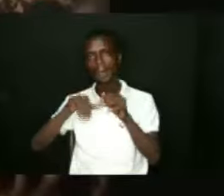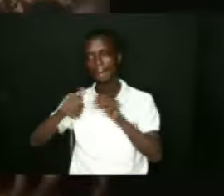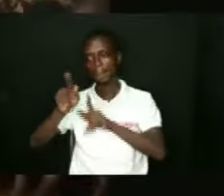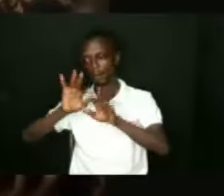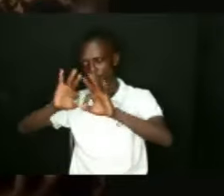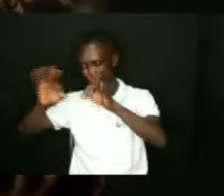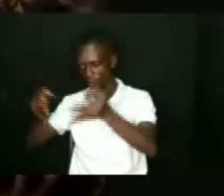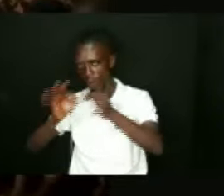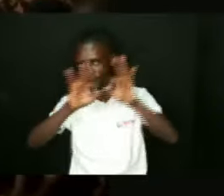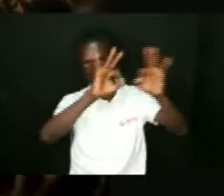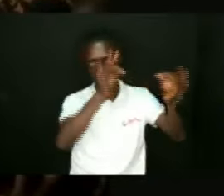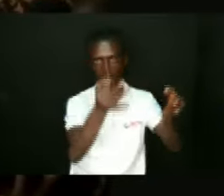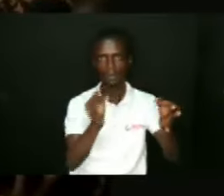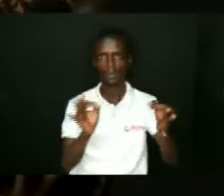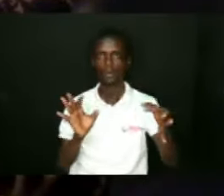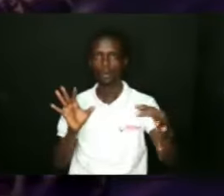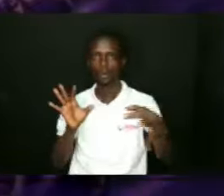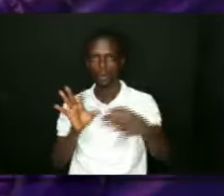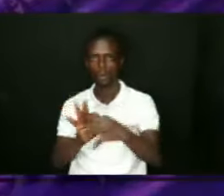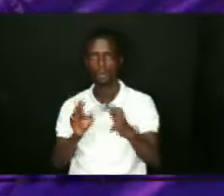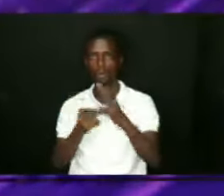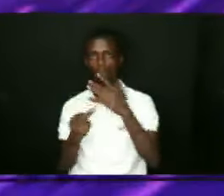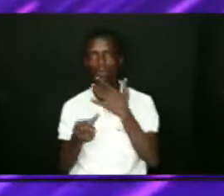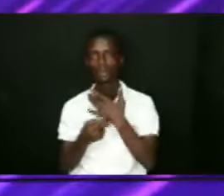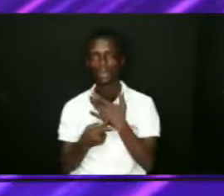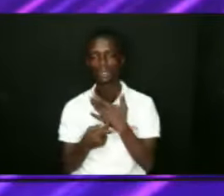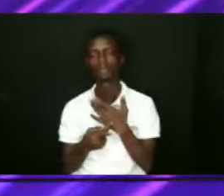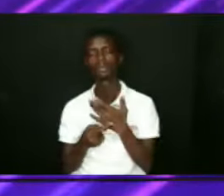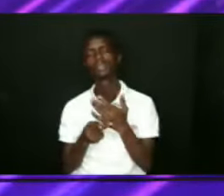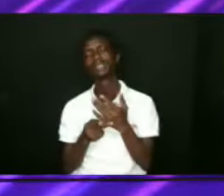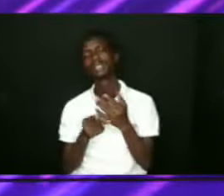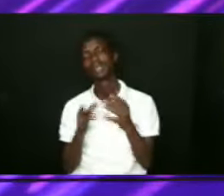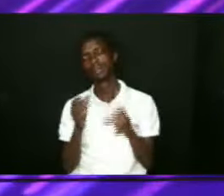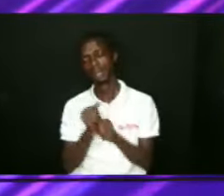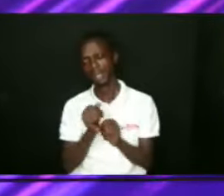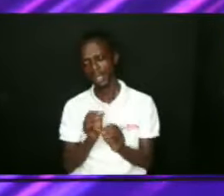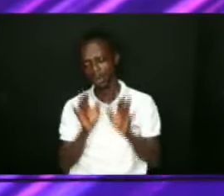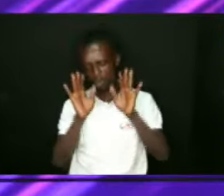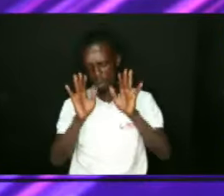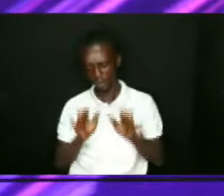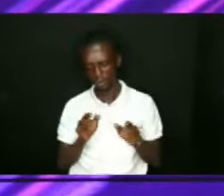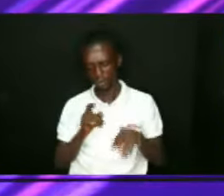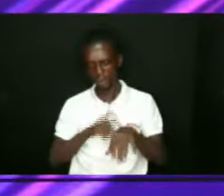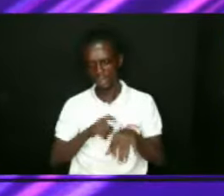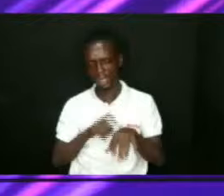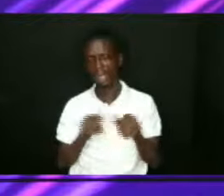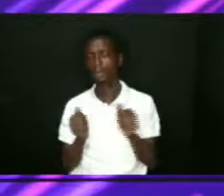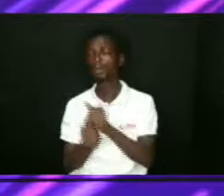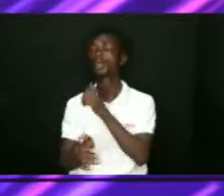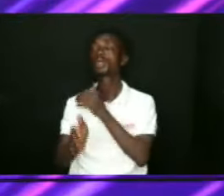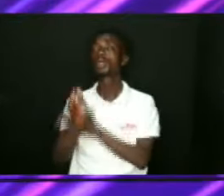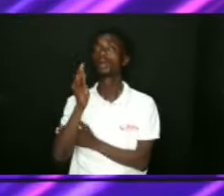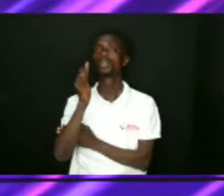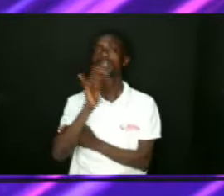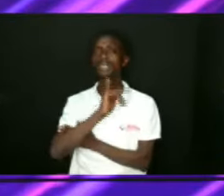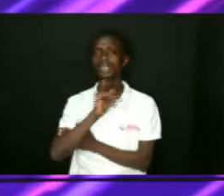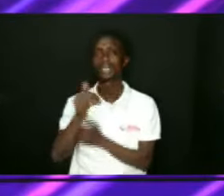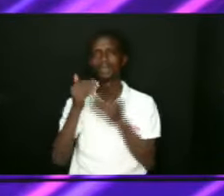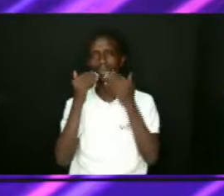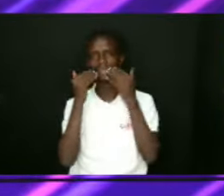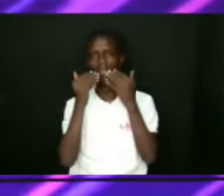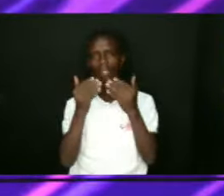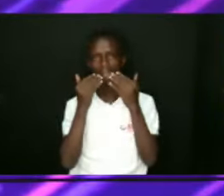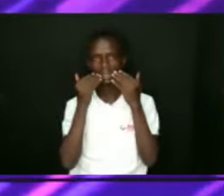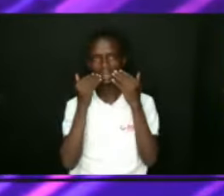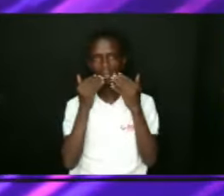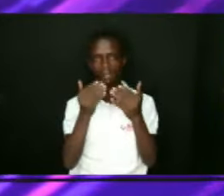so that collectively we can have this awesome time that we are about to have in God's presence. We are also grateful to those